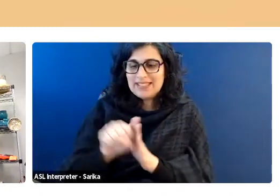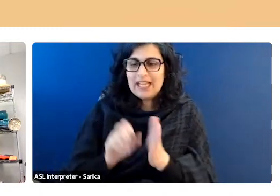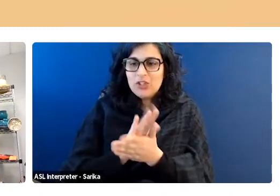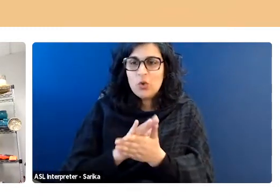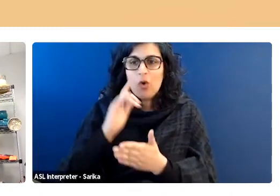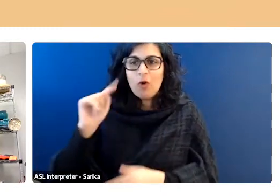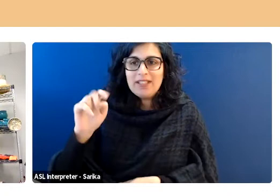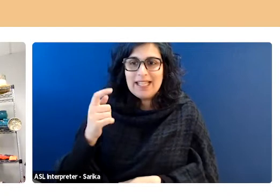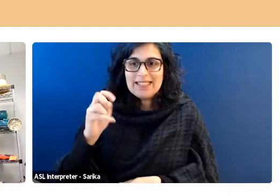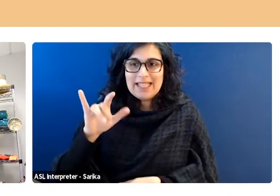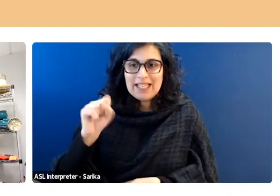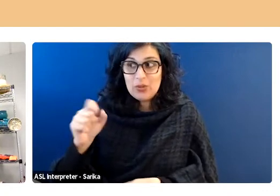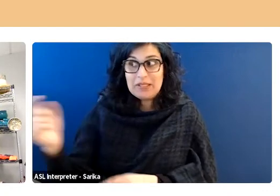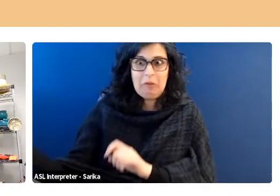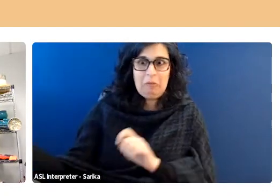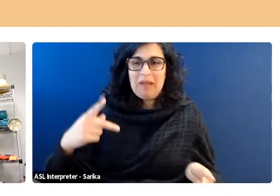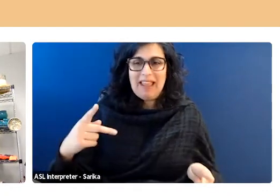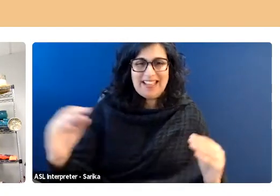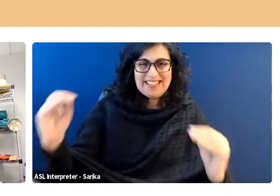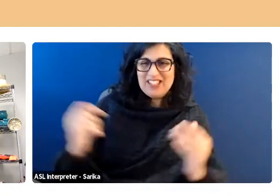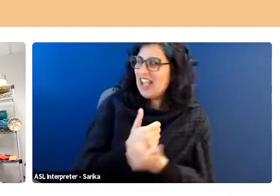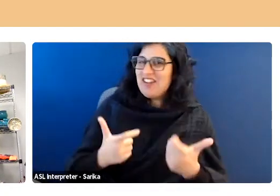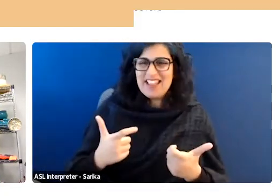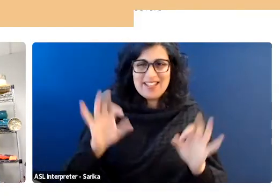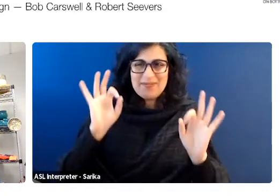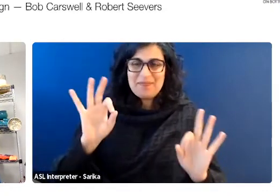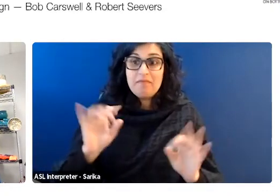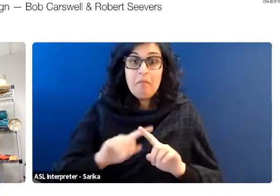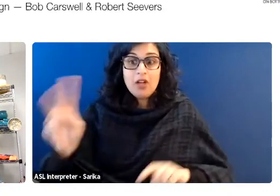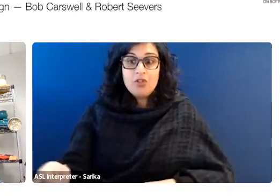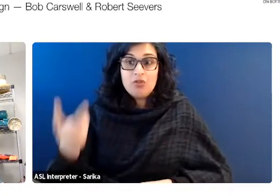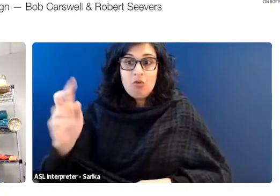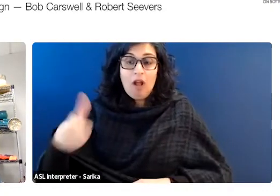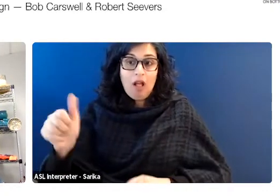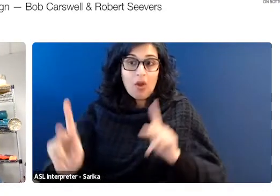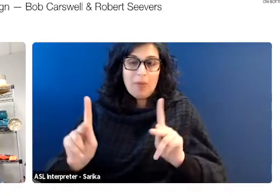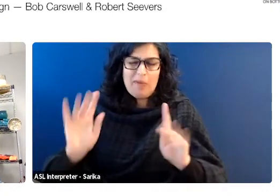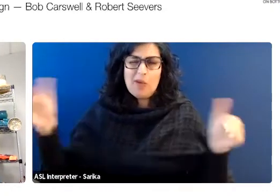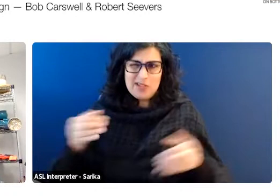going to come back and teach us everything we need to know. But I do have two other folks that I'll introduce